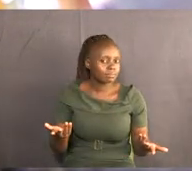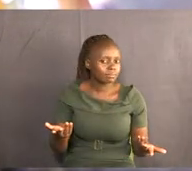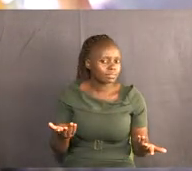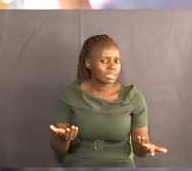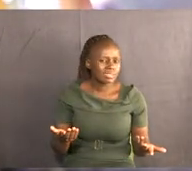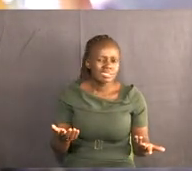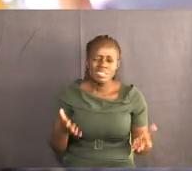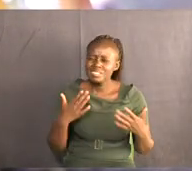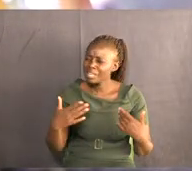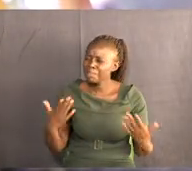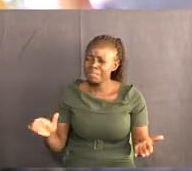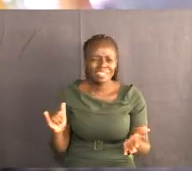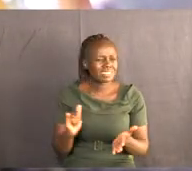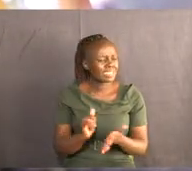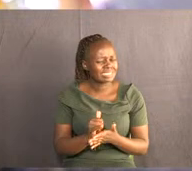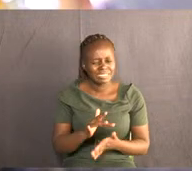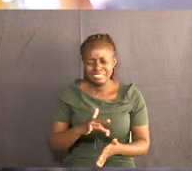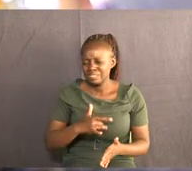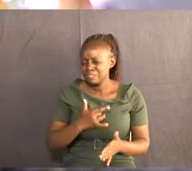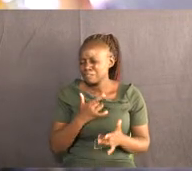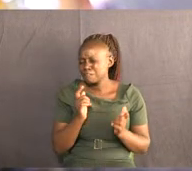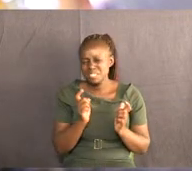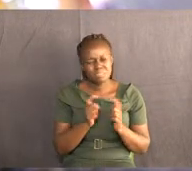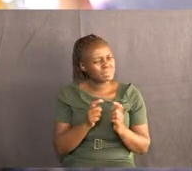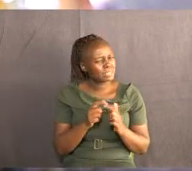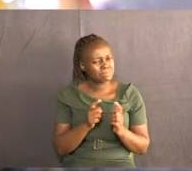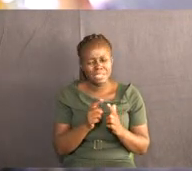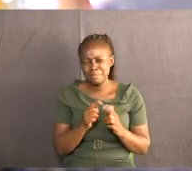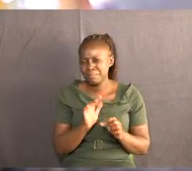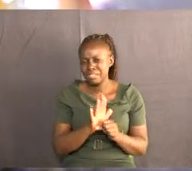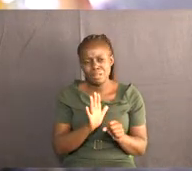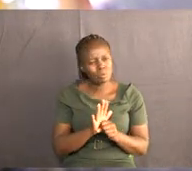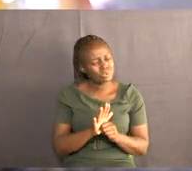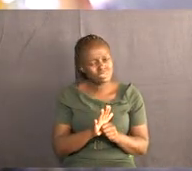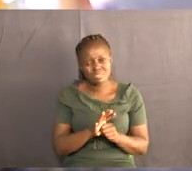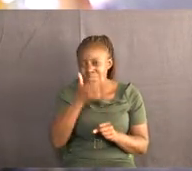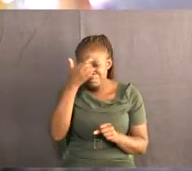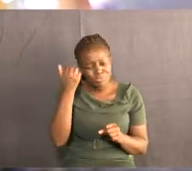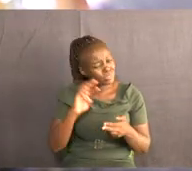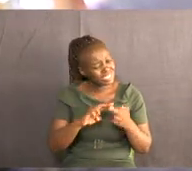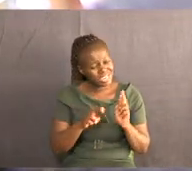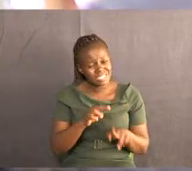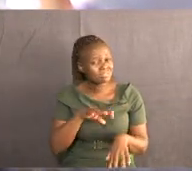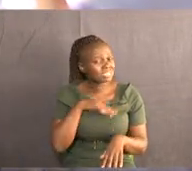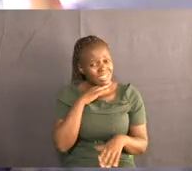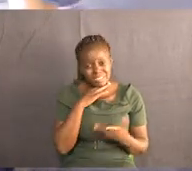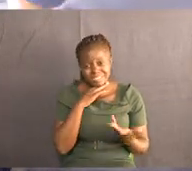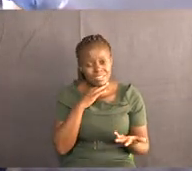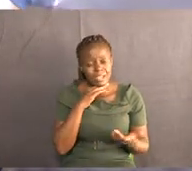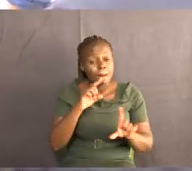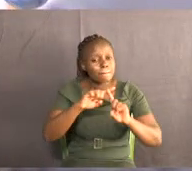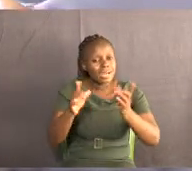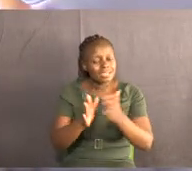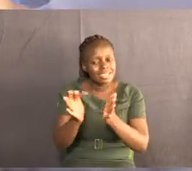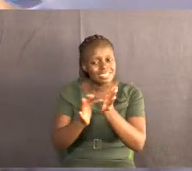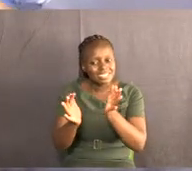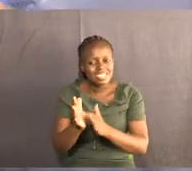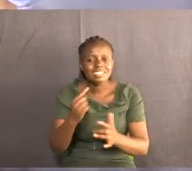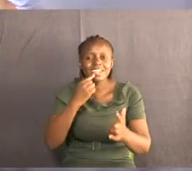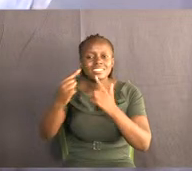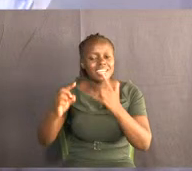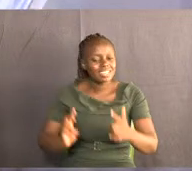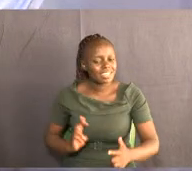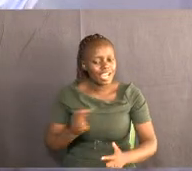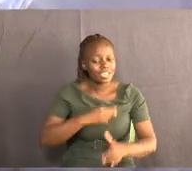something that sometimes we do not want to think about it. But what Jesus Christ is telling